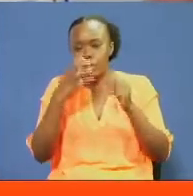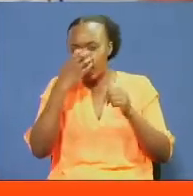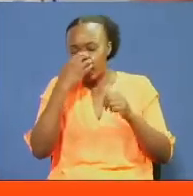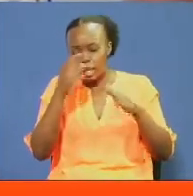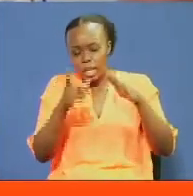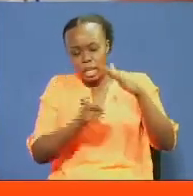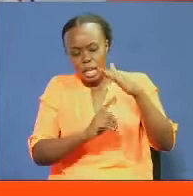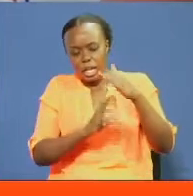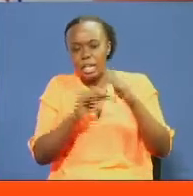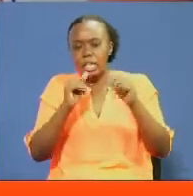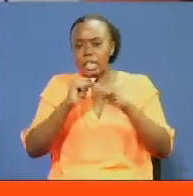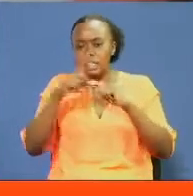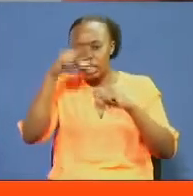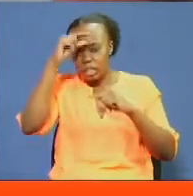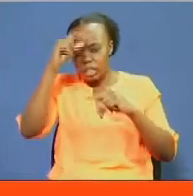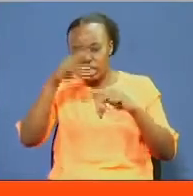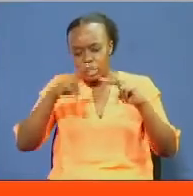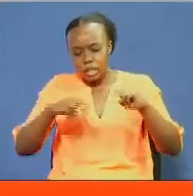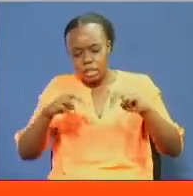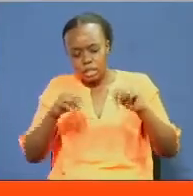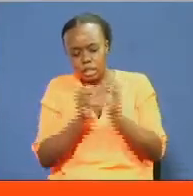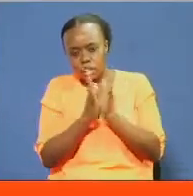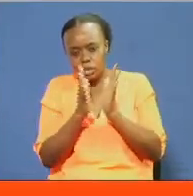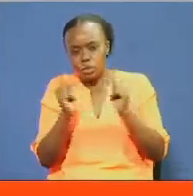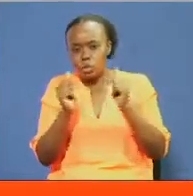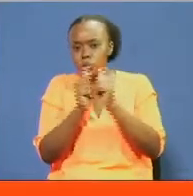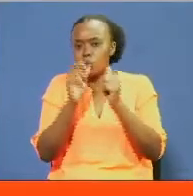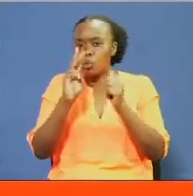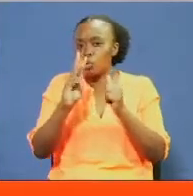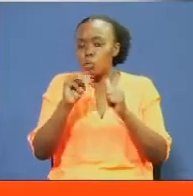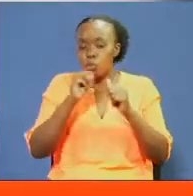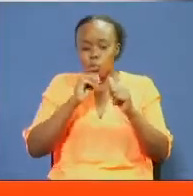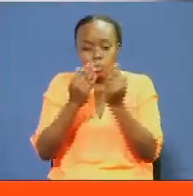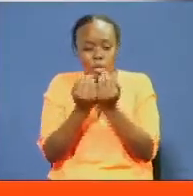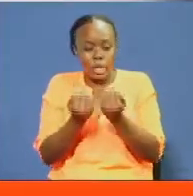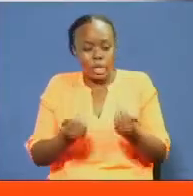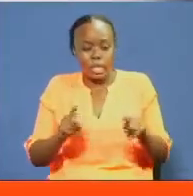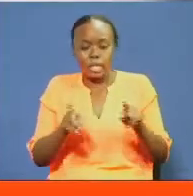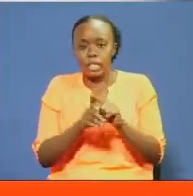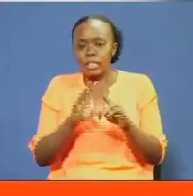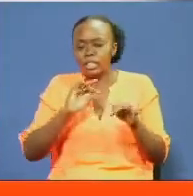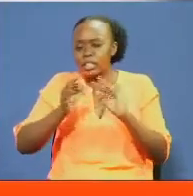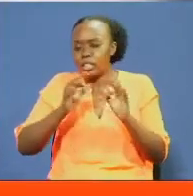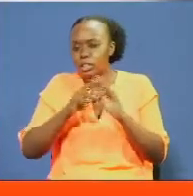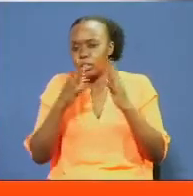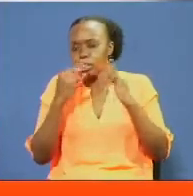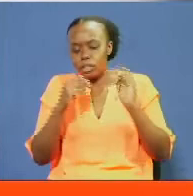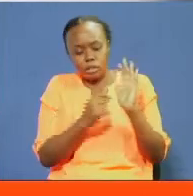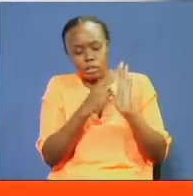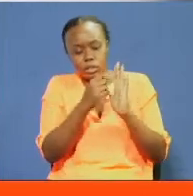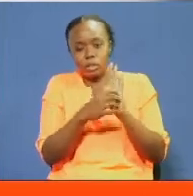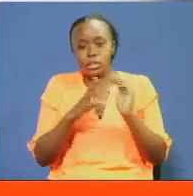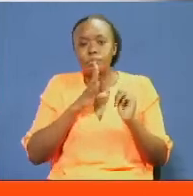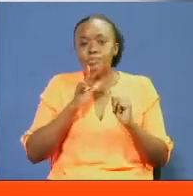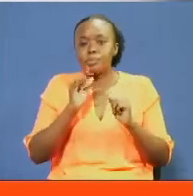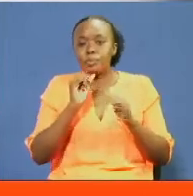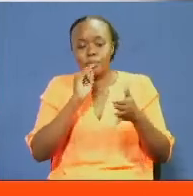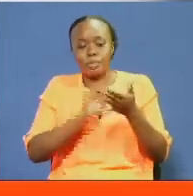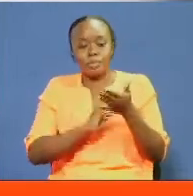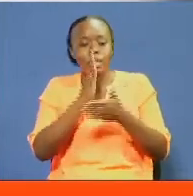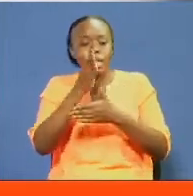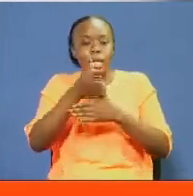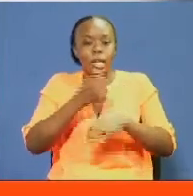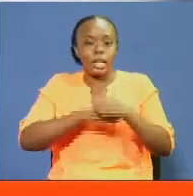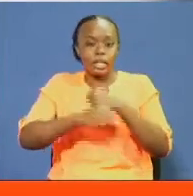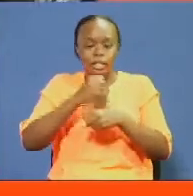children, the government is looking into vaccinating 4 million young adults if the vaccine is registered by early next year.